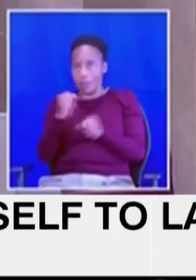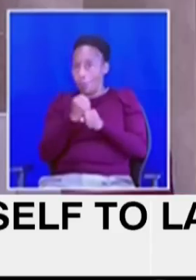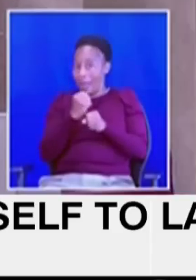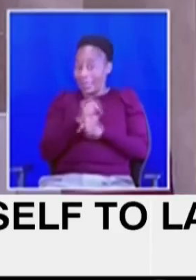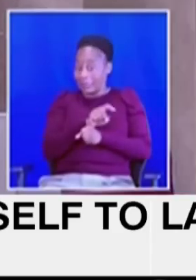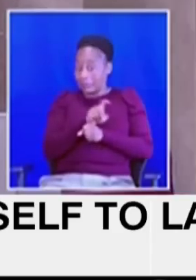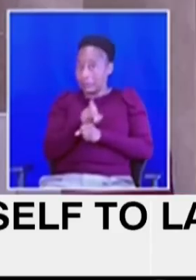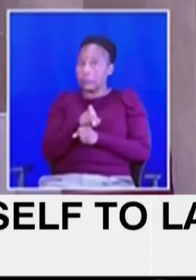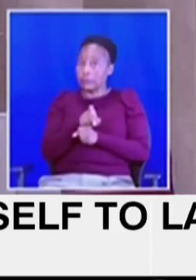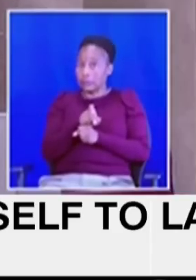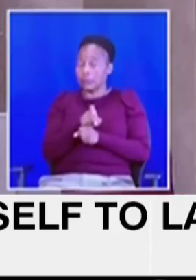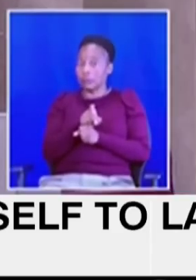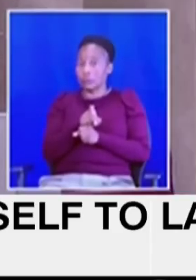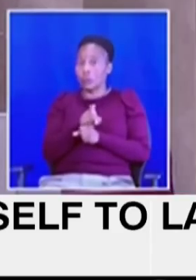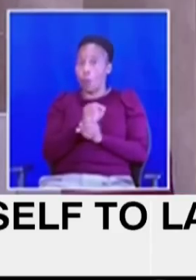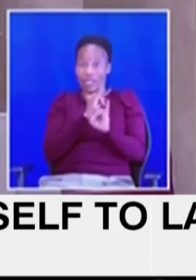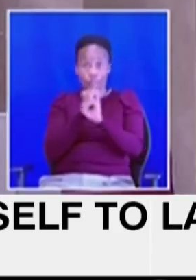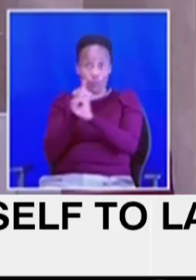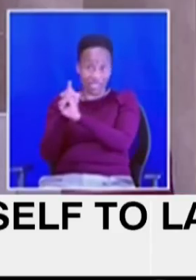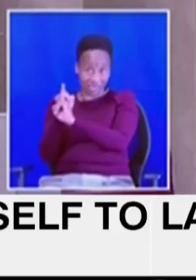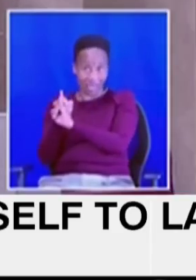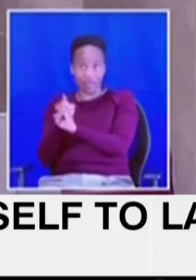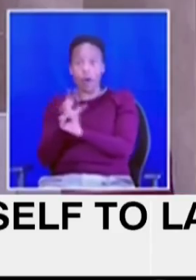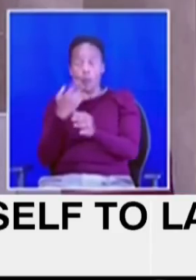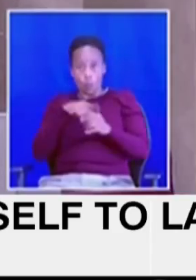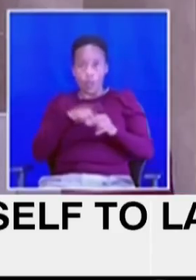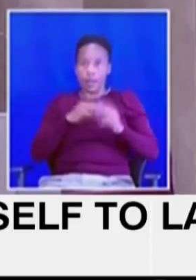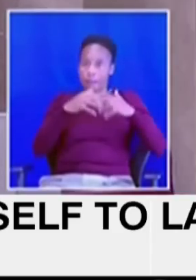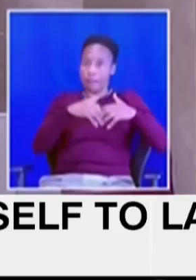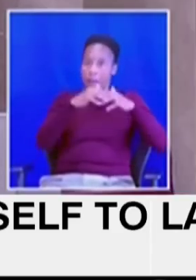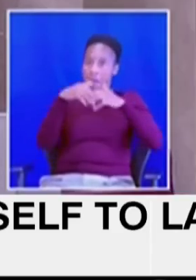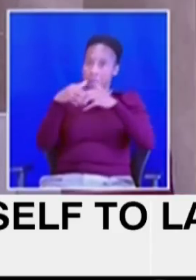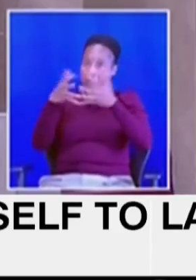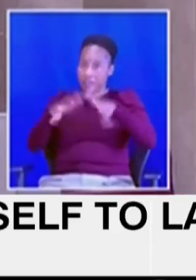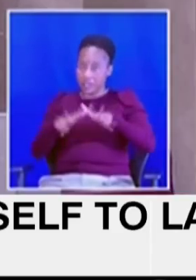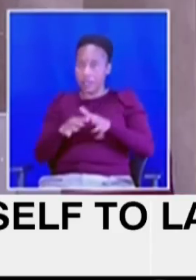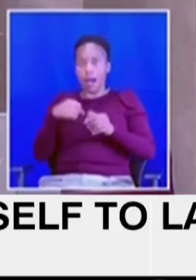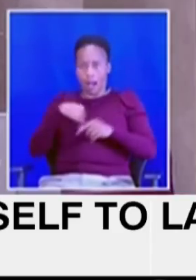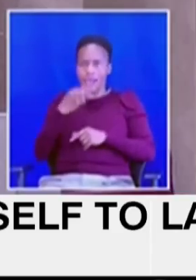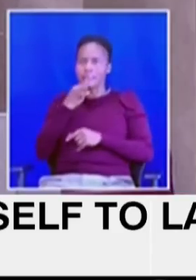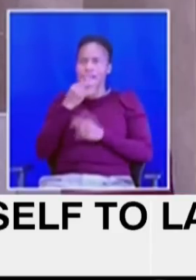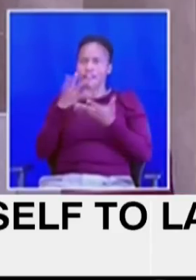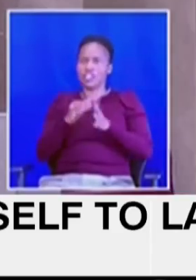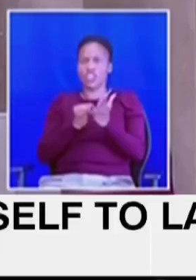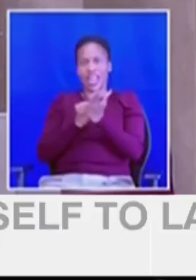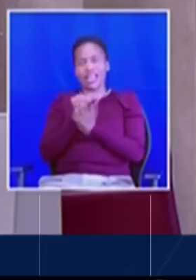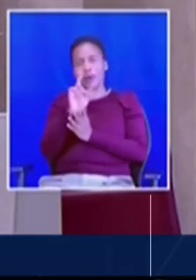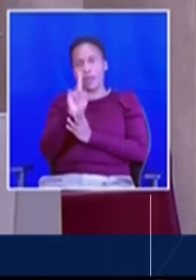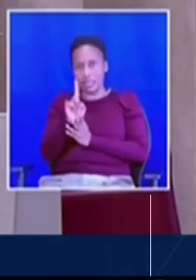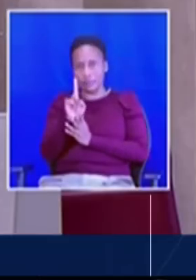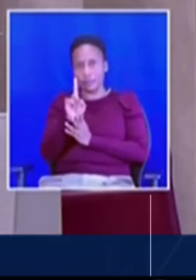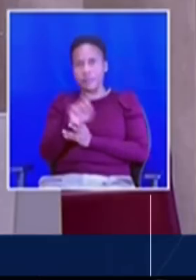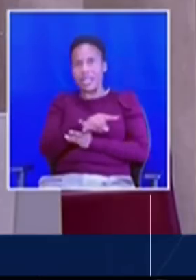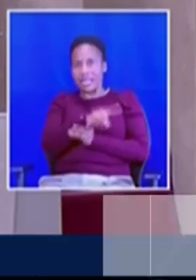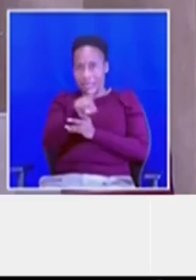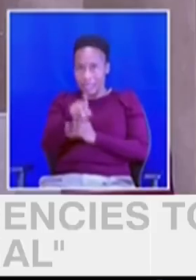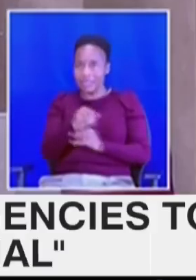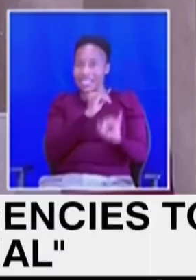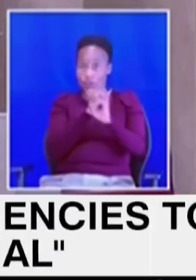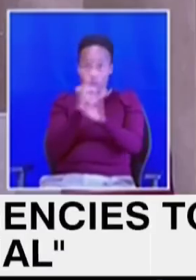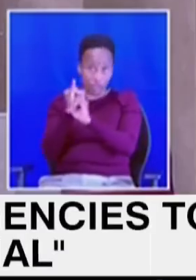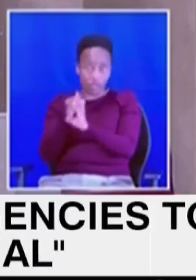the institutions that we have set up. I did say earlier that these institutions are working together.